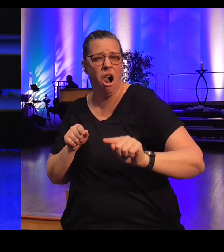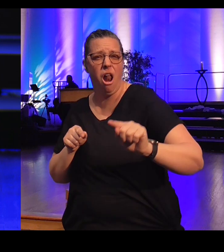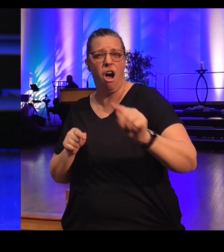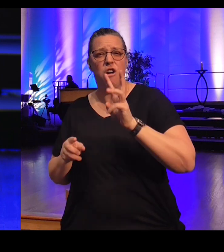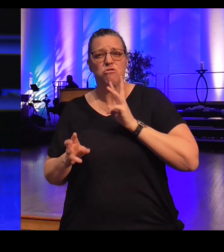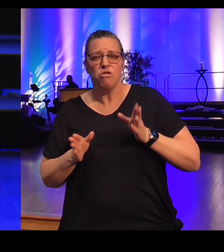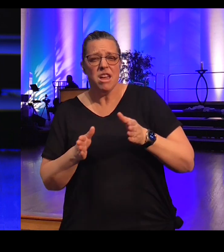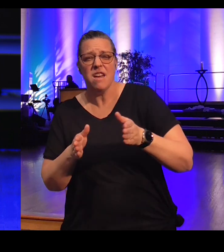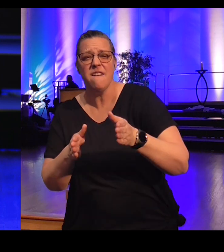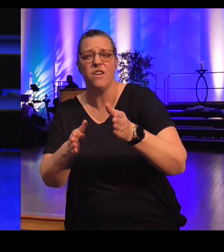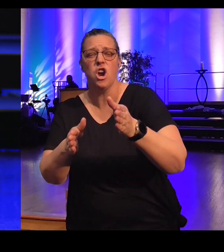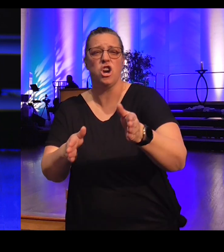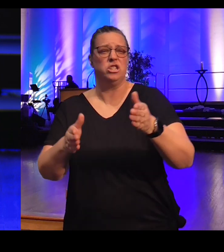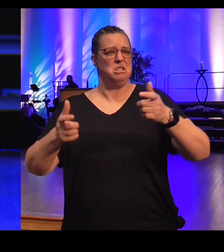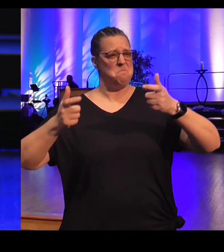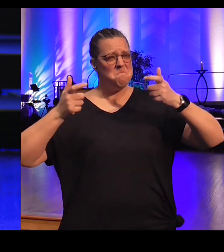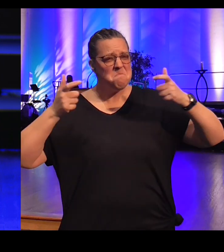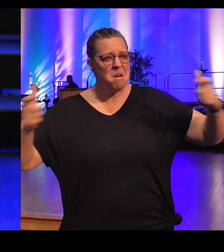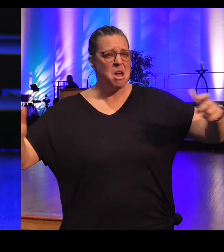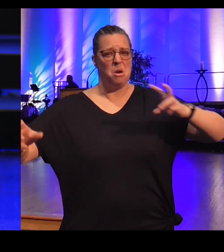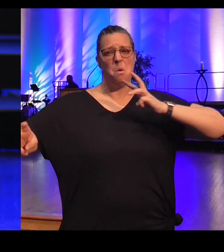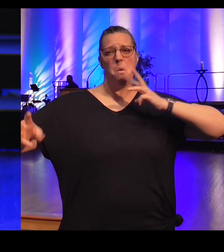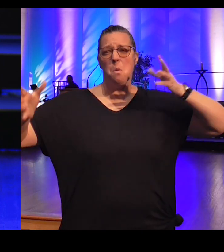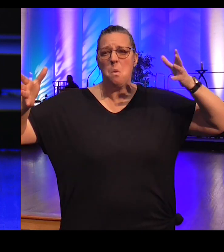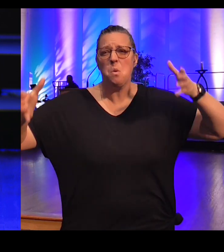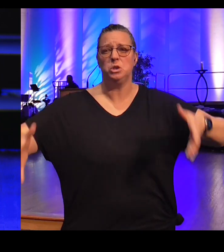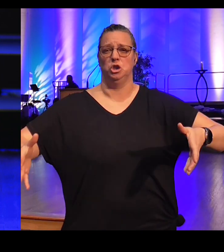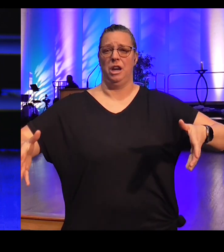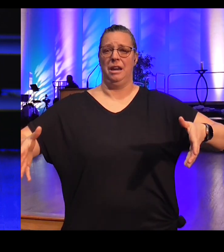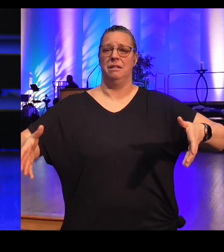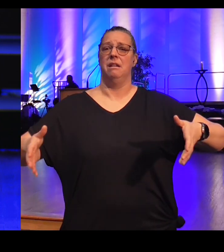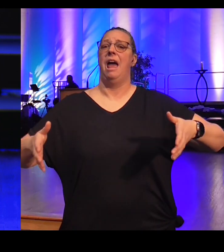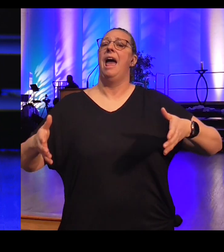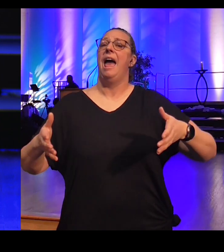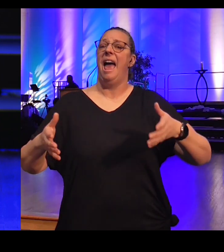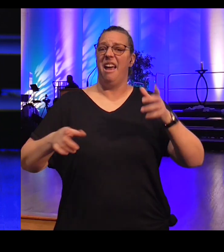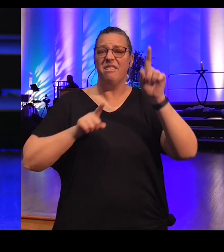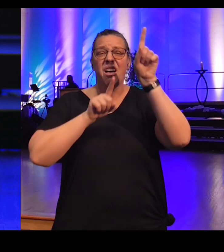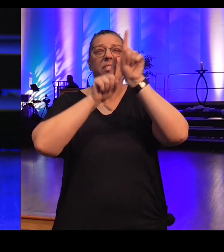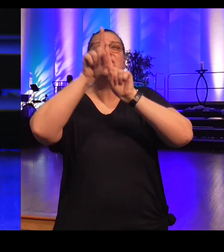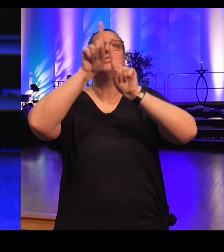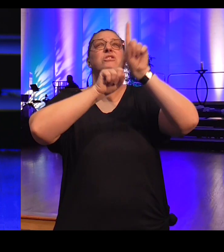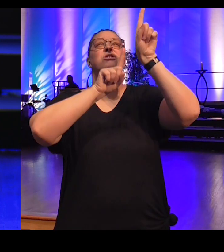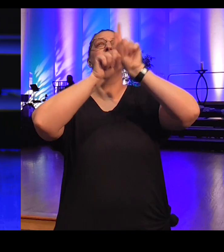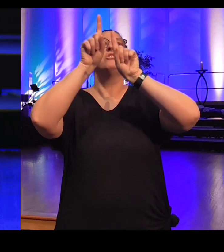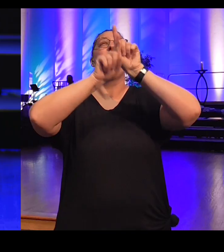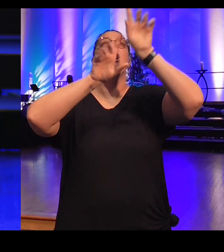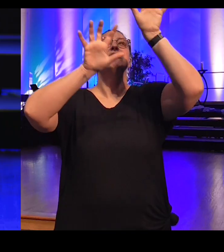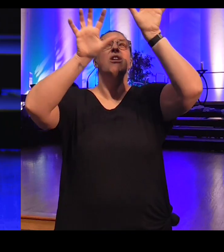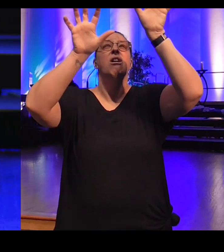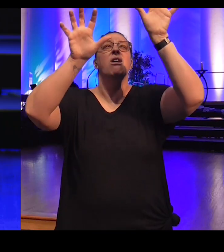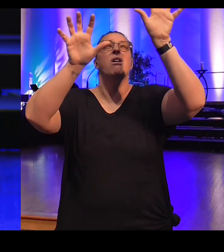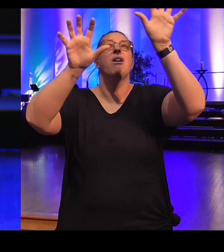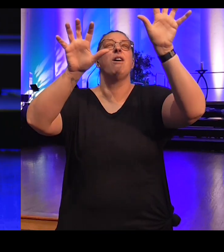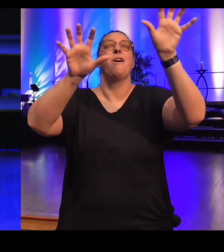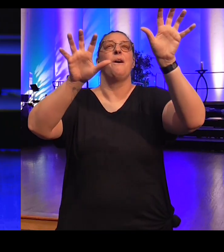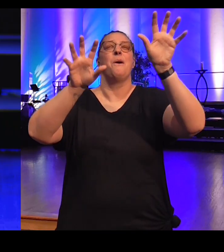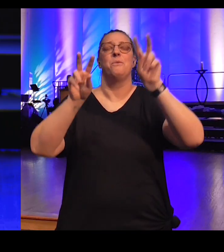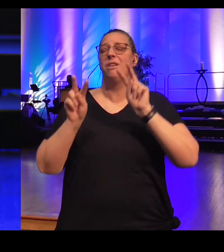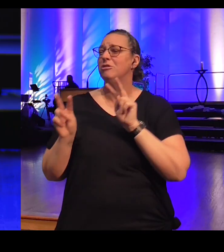vast compass of the ocean, at the circular motion of the stars. And they pass